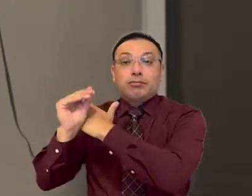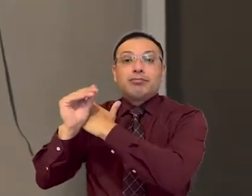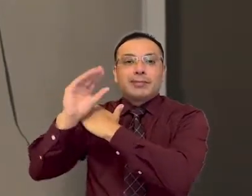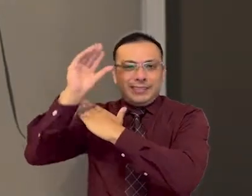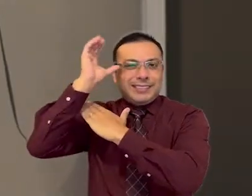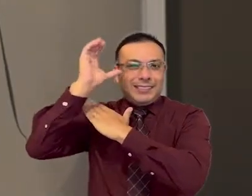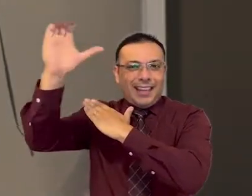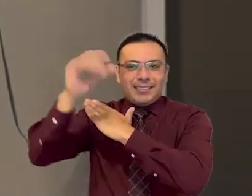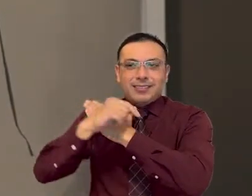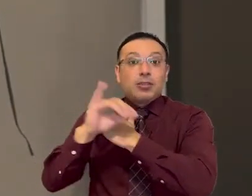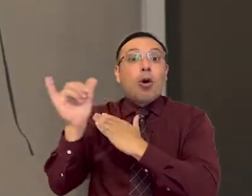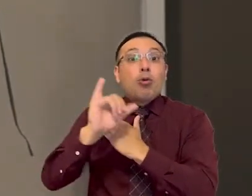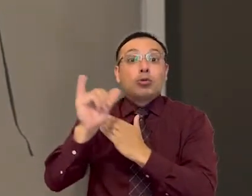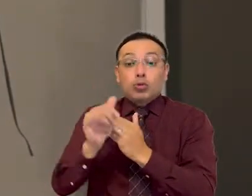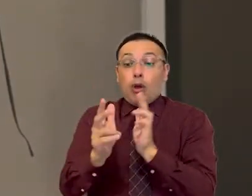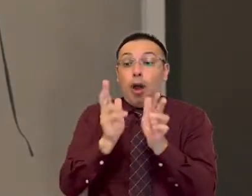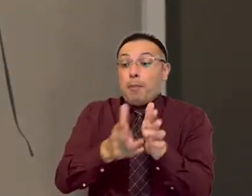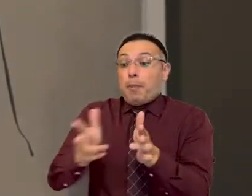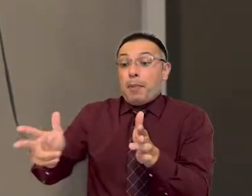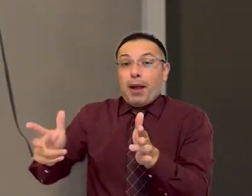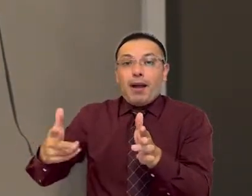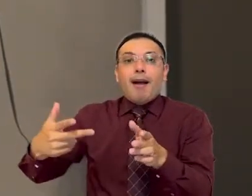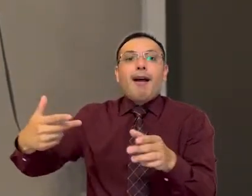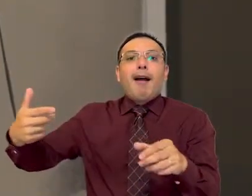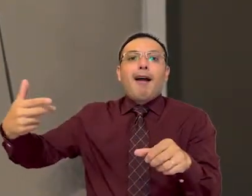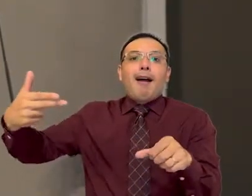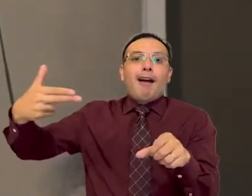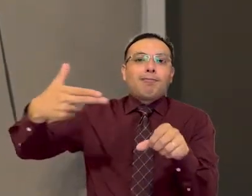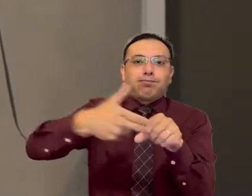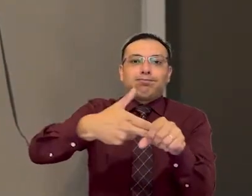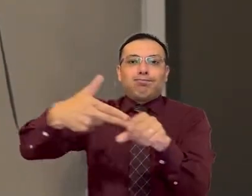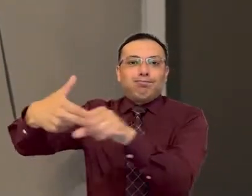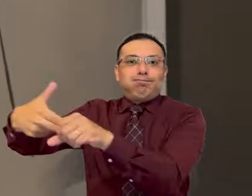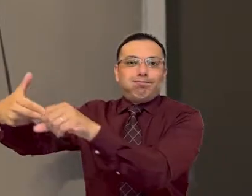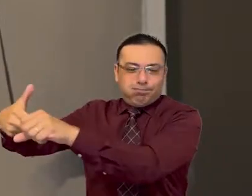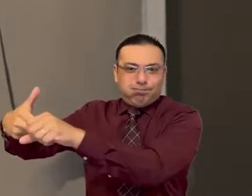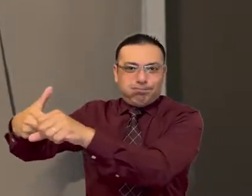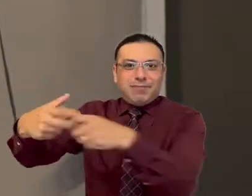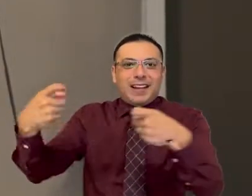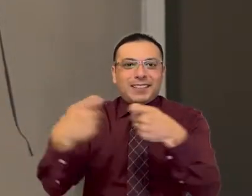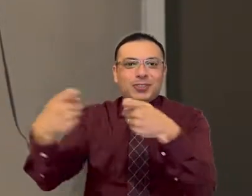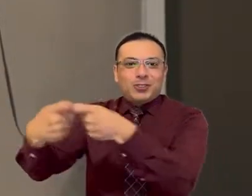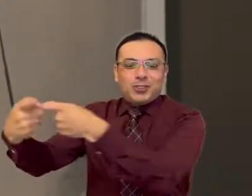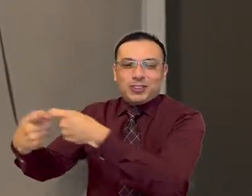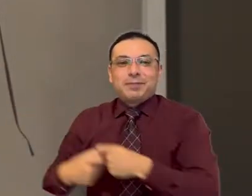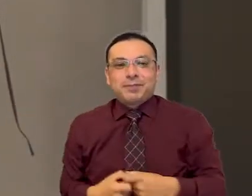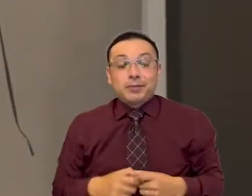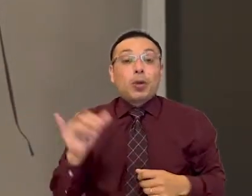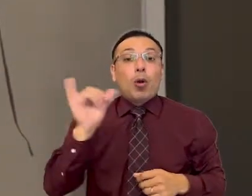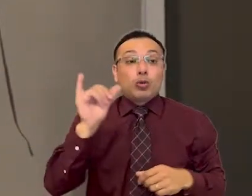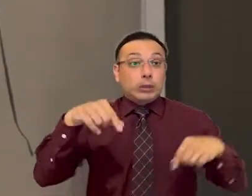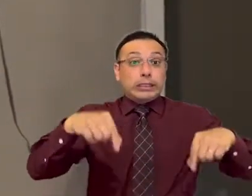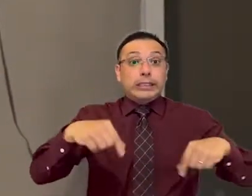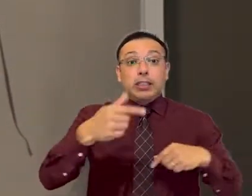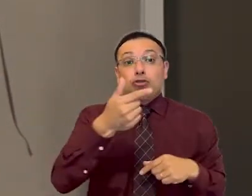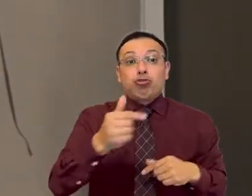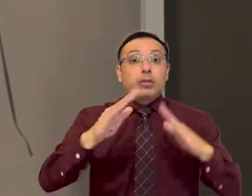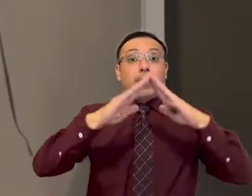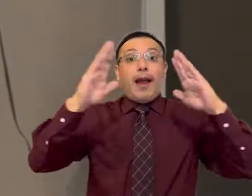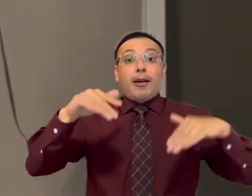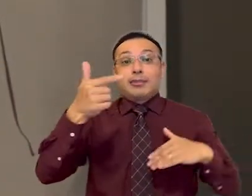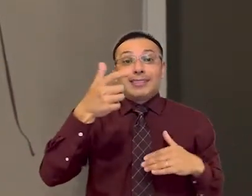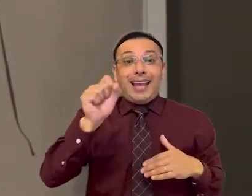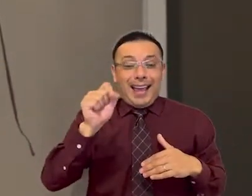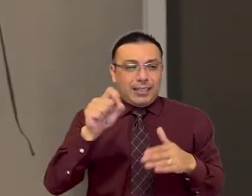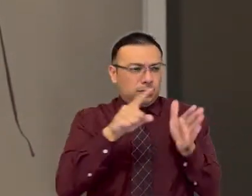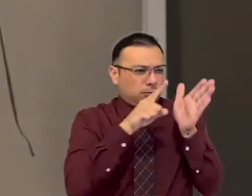we ever did before. We've conducted a greenhouse gas emission audit so that we